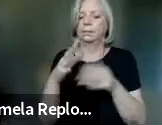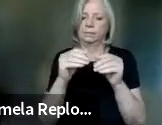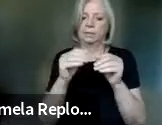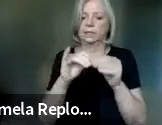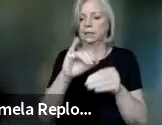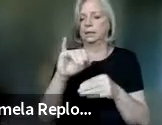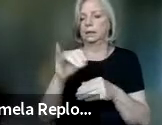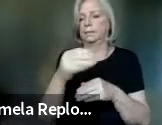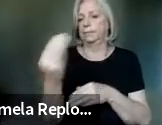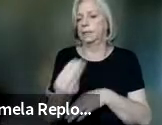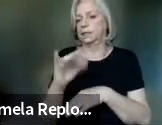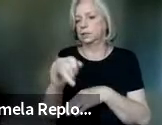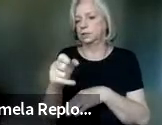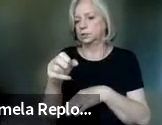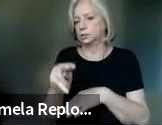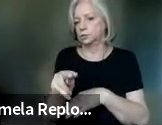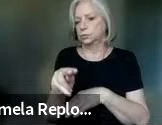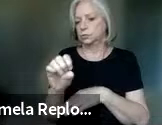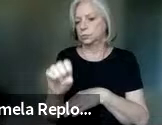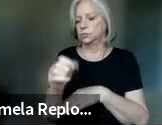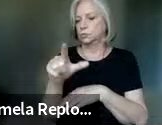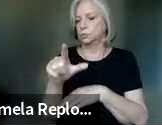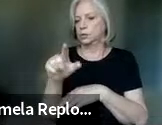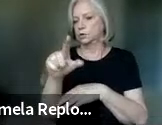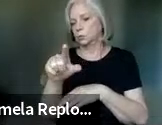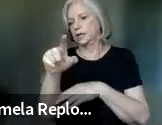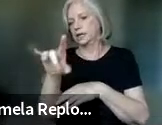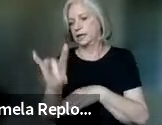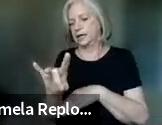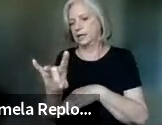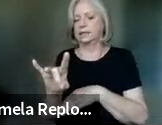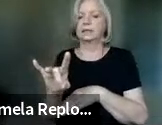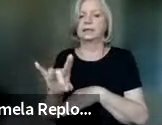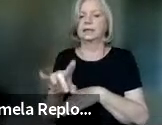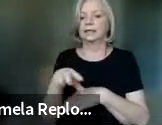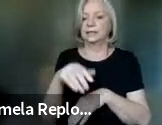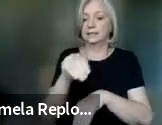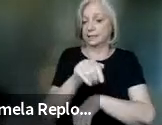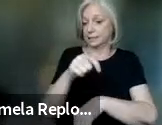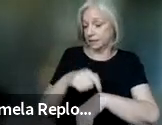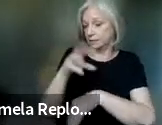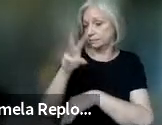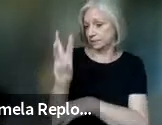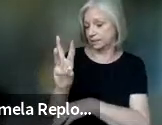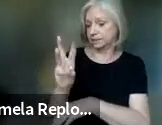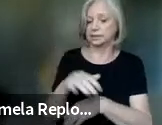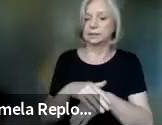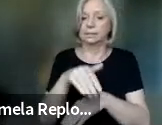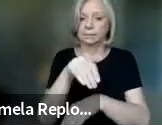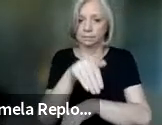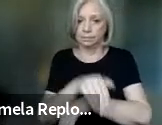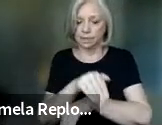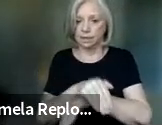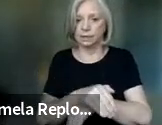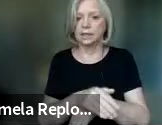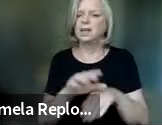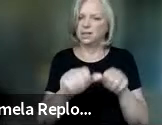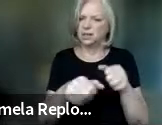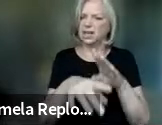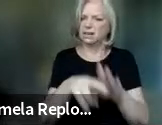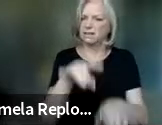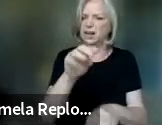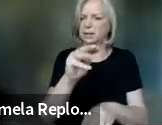6 o'clock. Information about this town hall and how to access it can be found on the mayor's website,